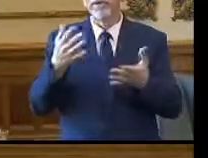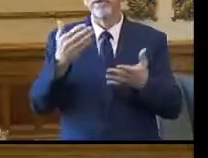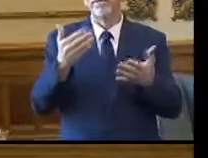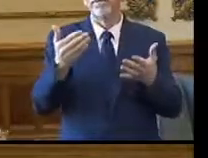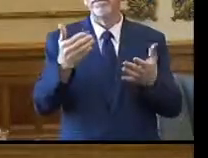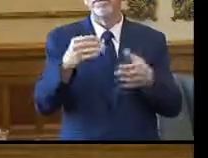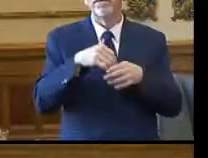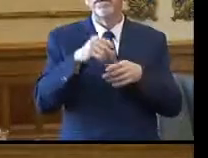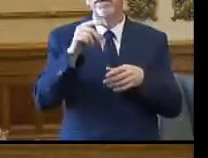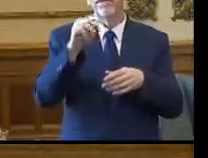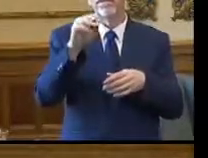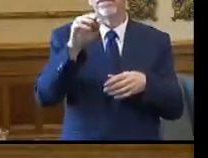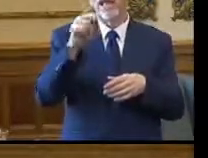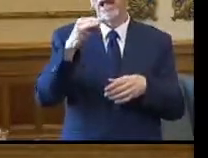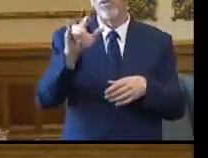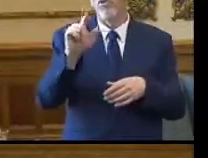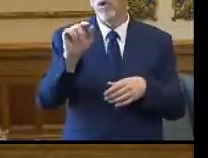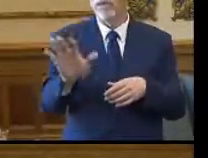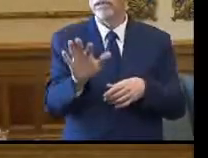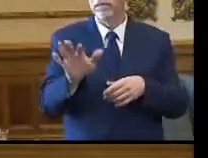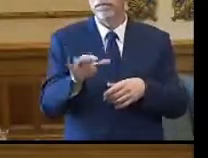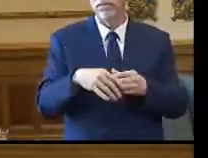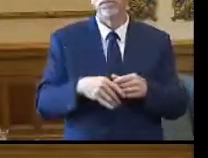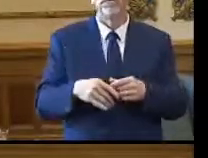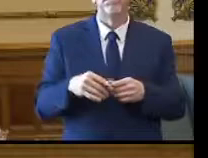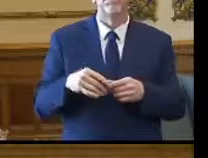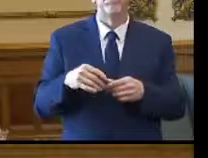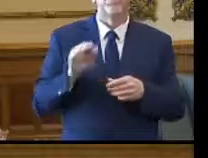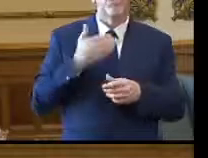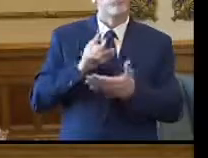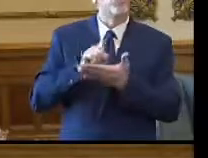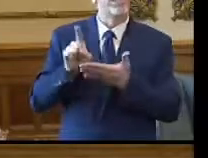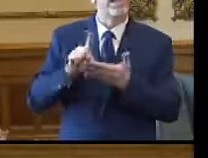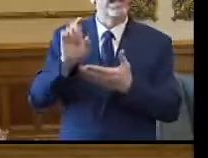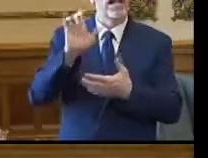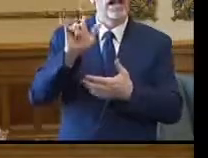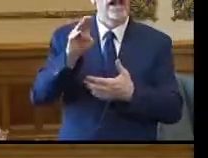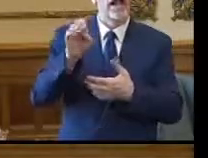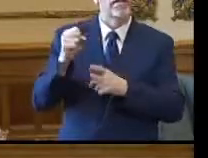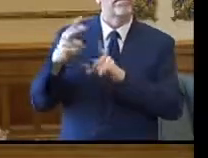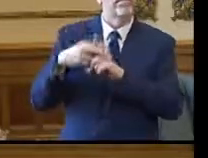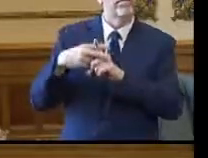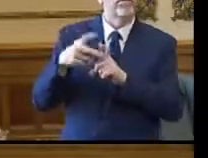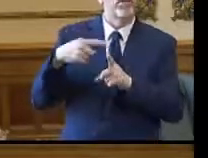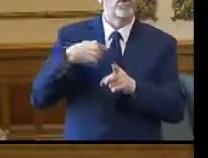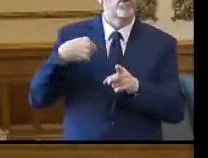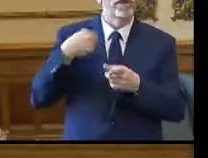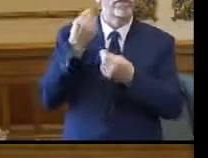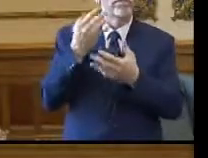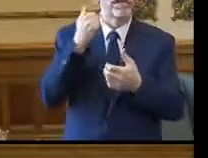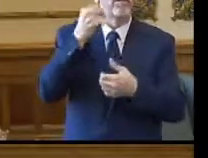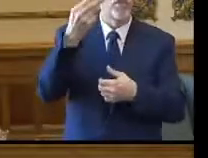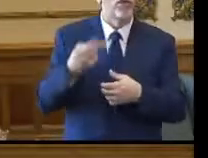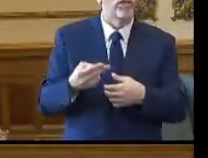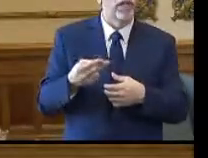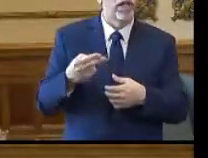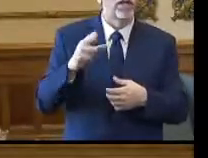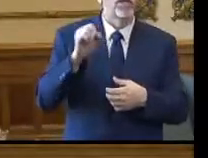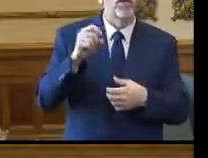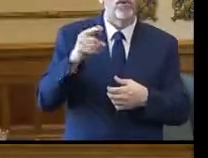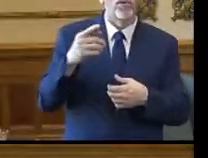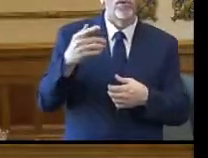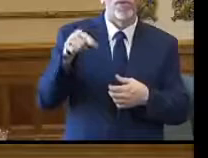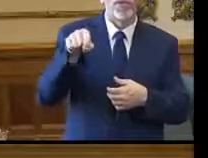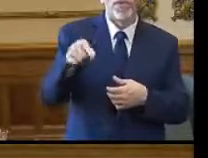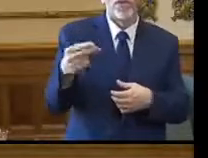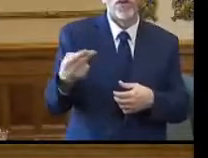the 20th of the month. Insofar as our weekly claims are concerned, we release those every Thursday. This Thursday